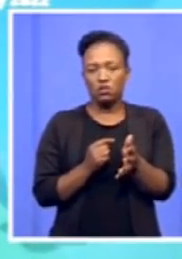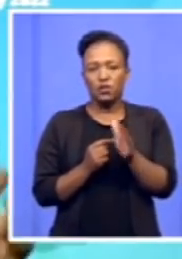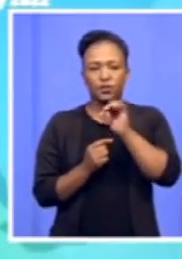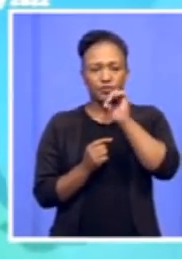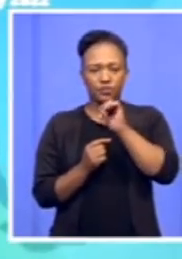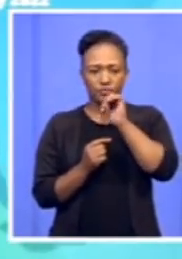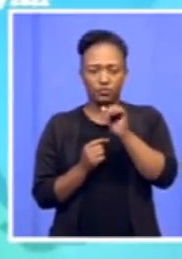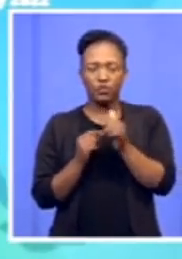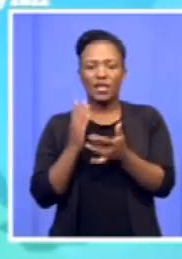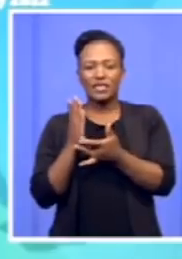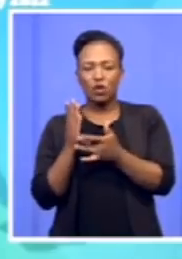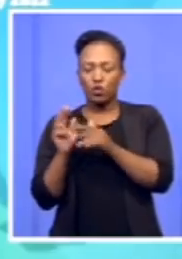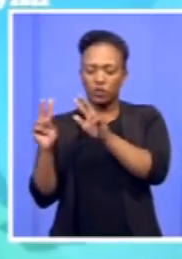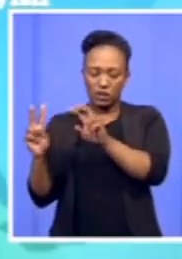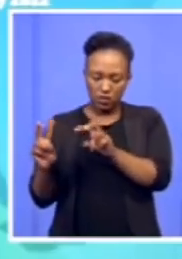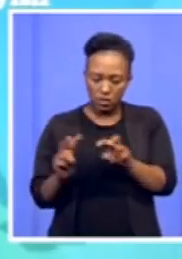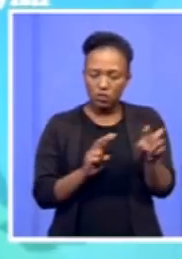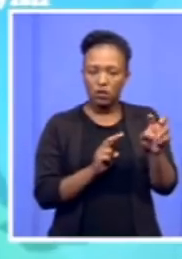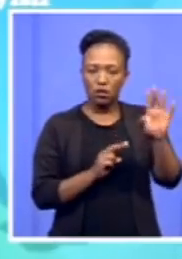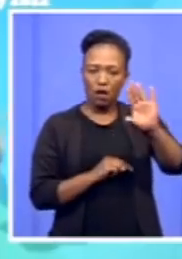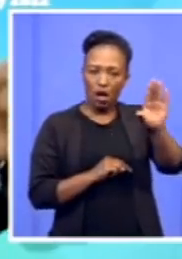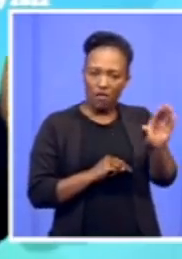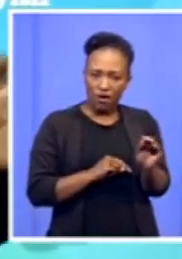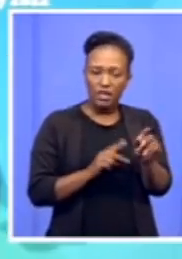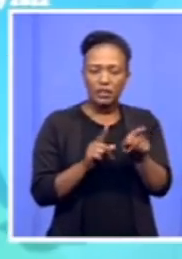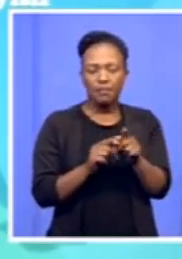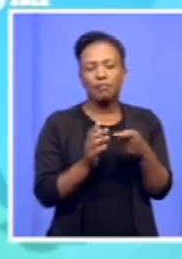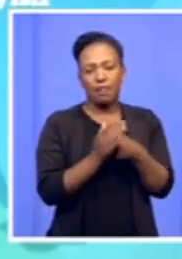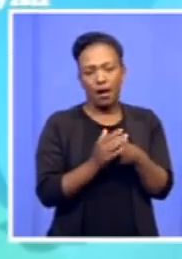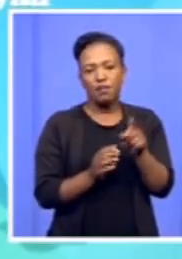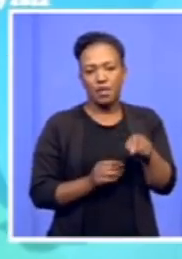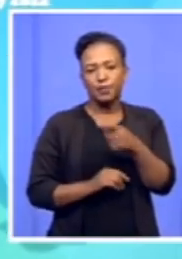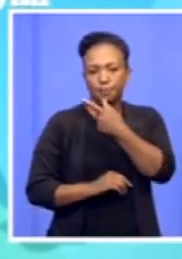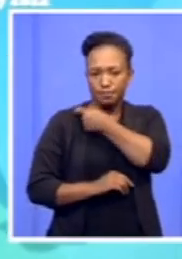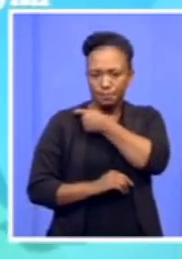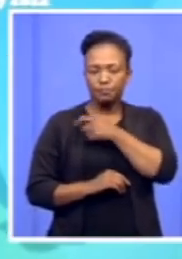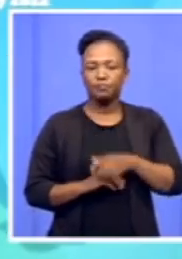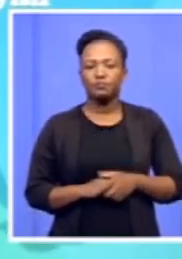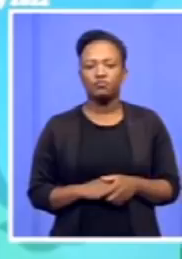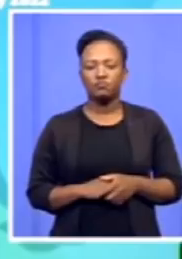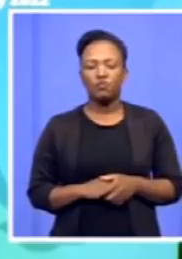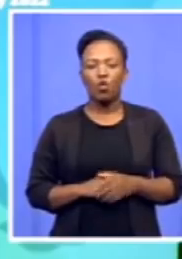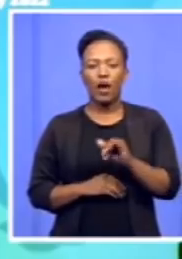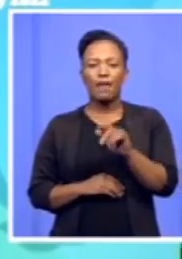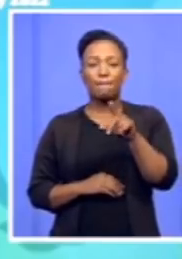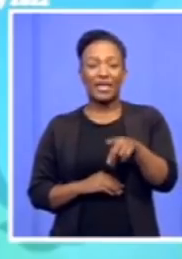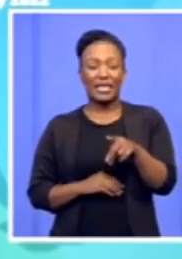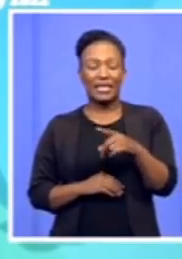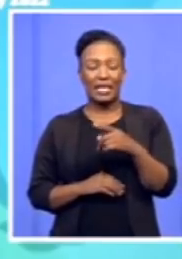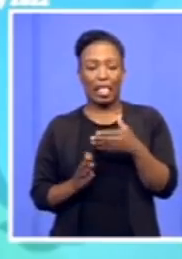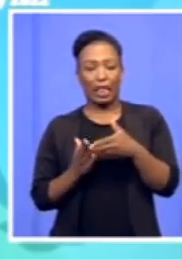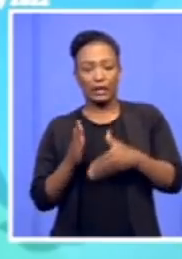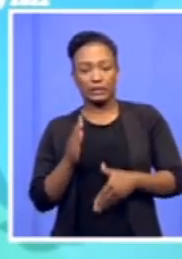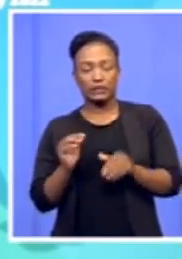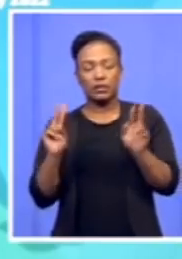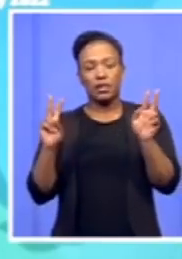then purchase the vaccines. Obviously, intellectual property is an issue as well, but I think the urgency now is that this